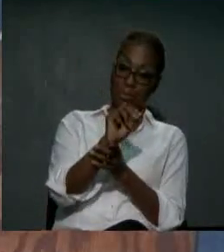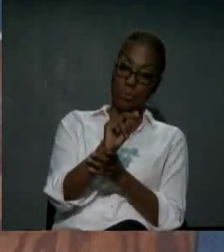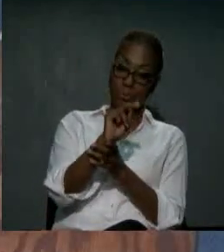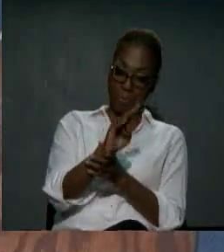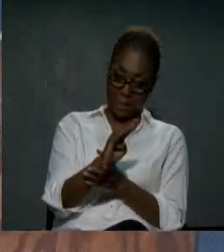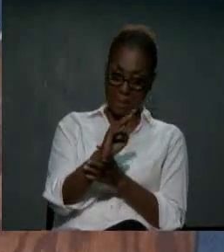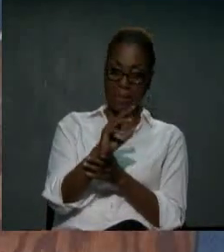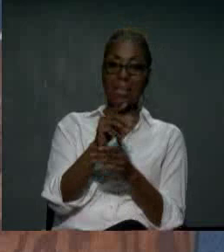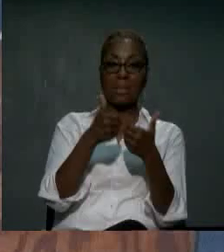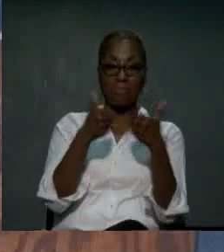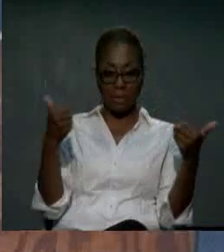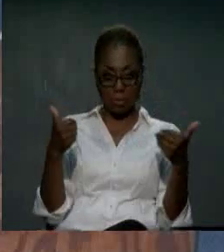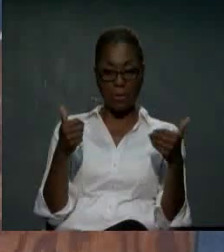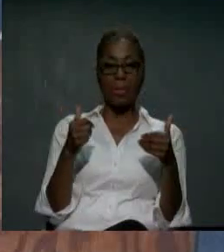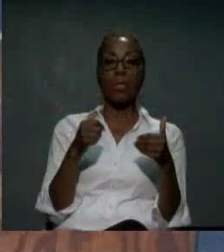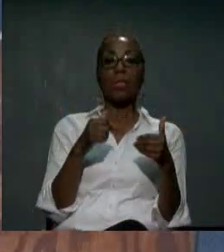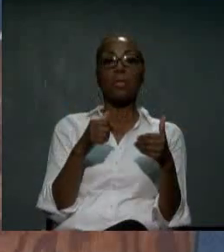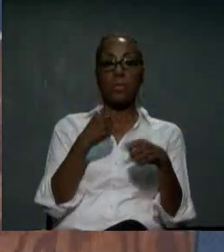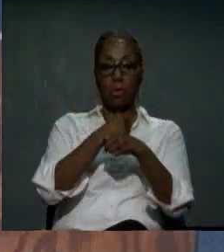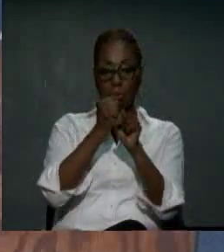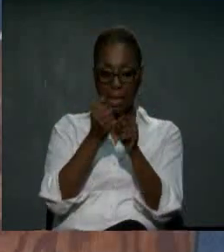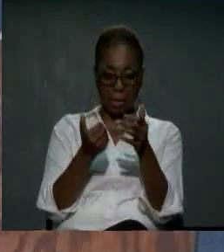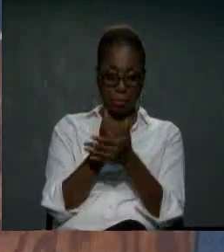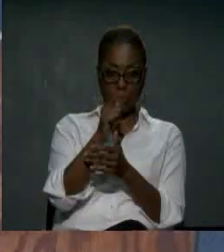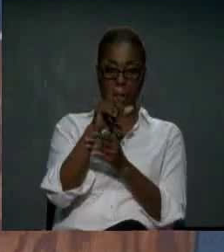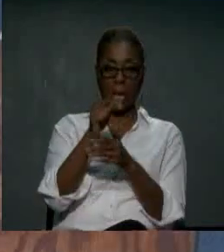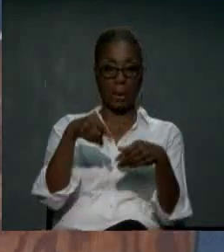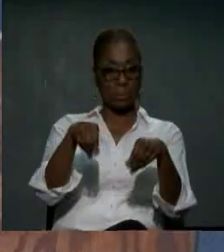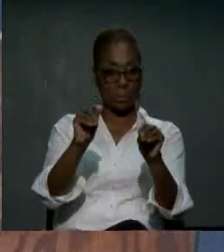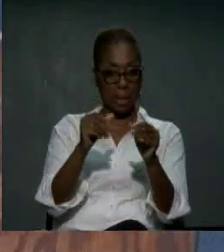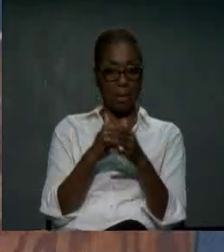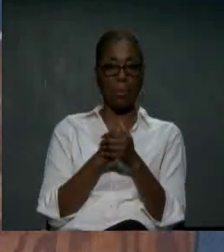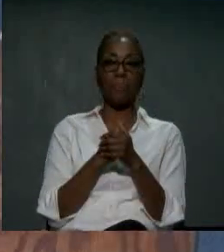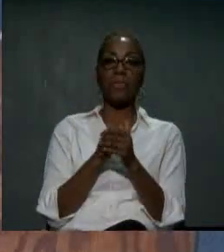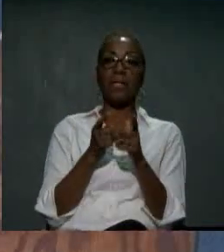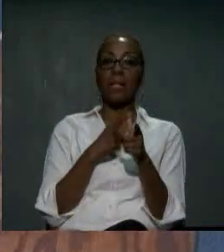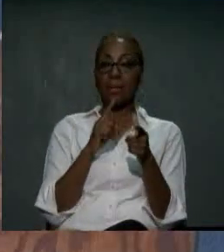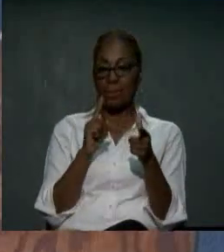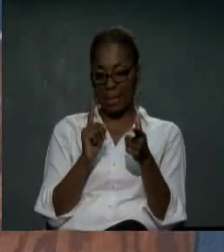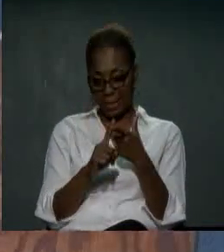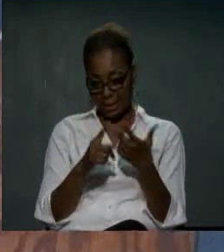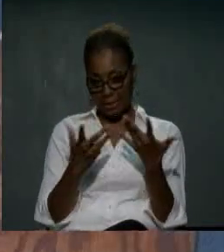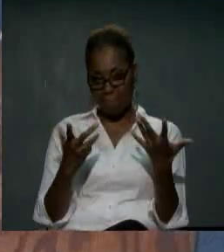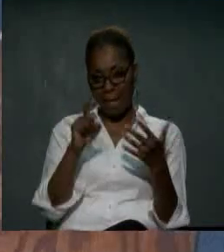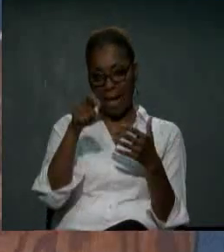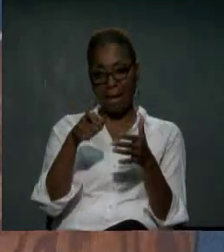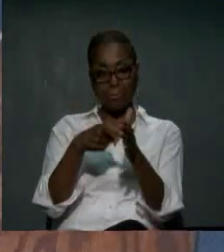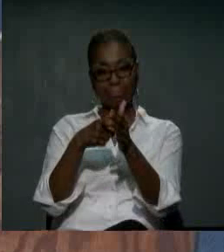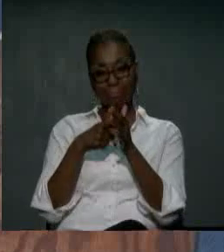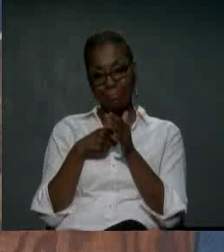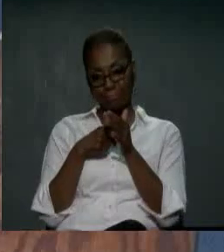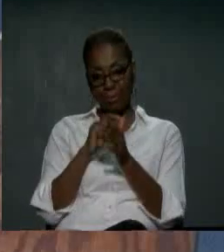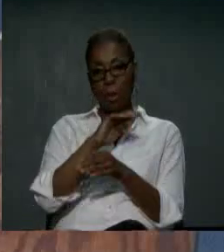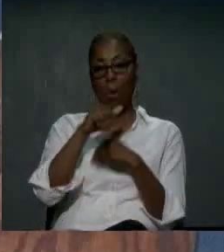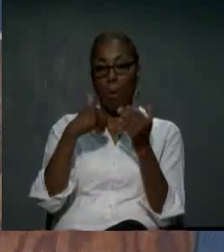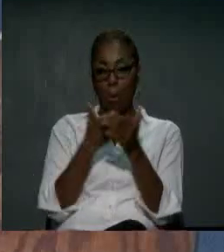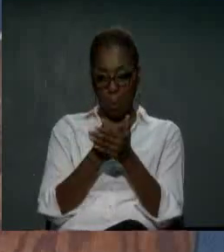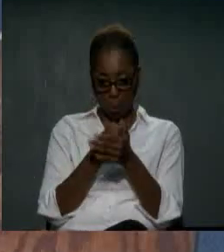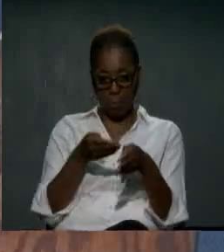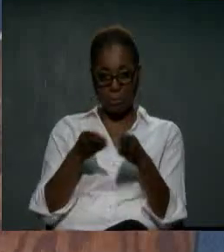start subdividing land, creating new lots to sell, then you're subject to all the boundary street